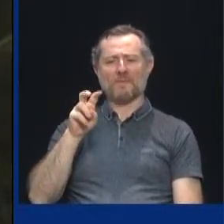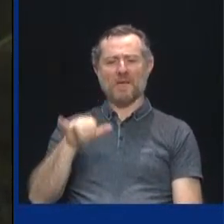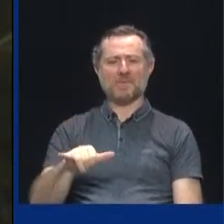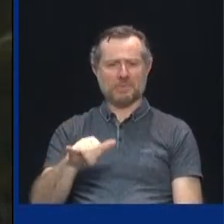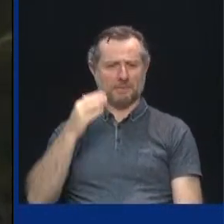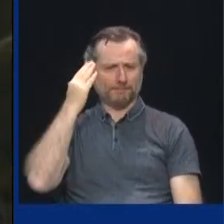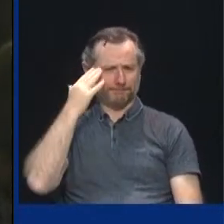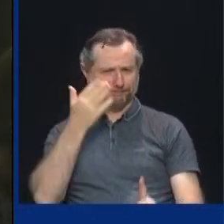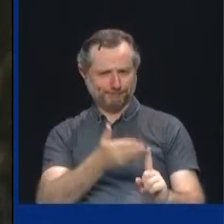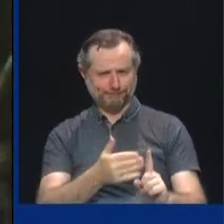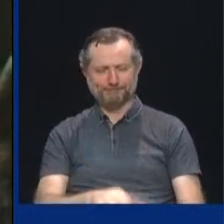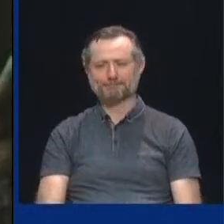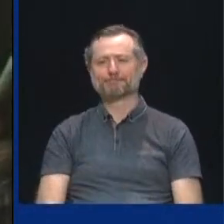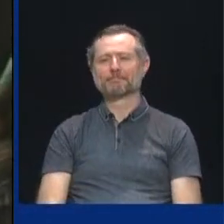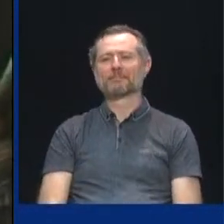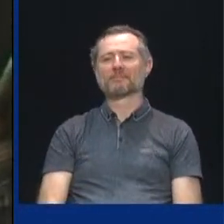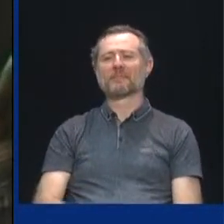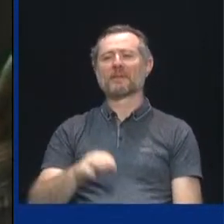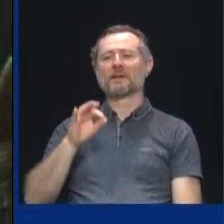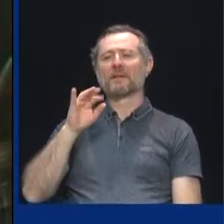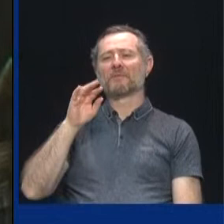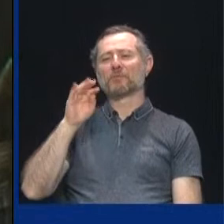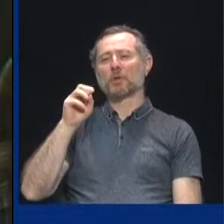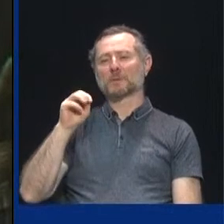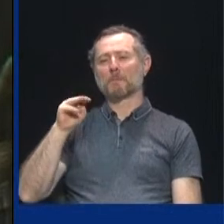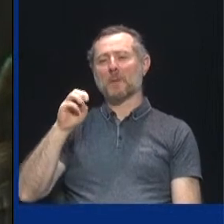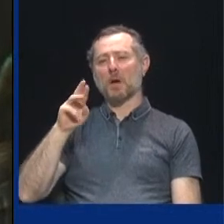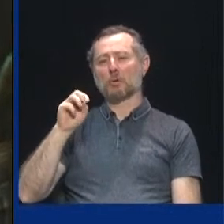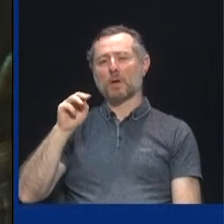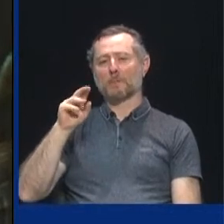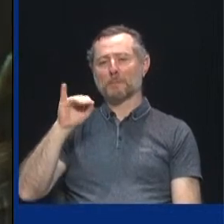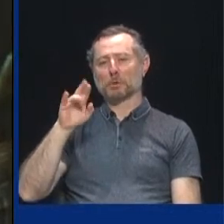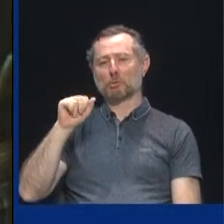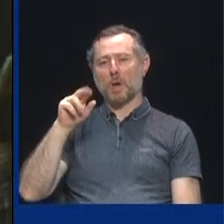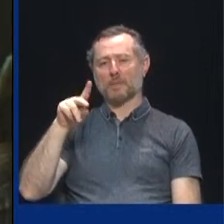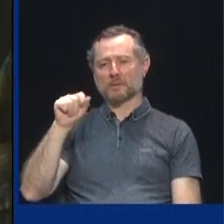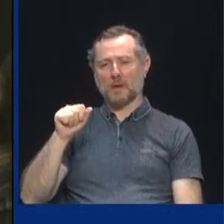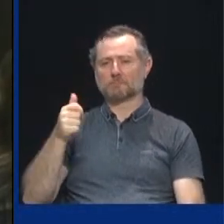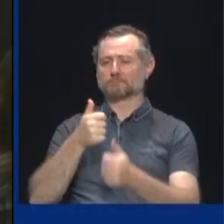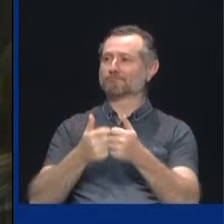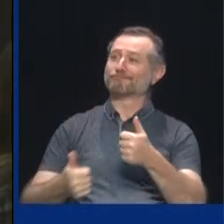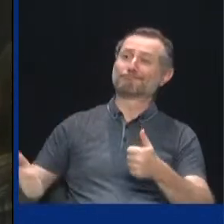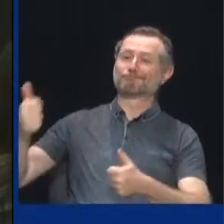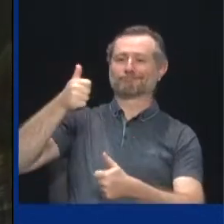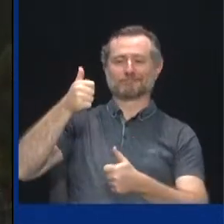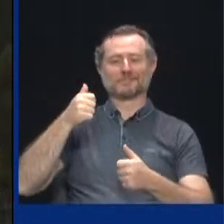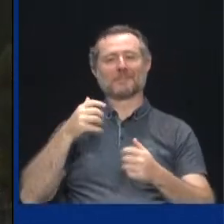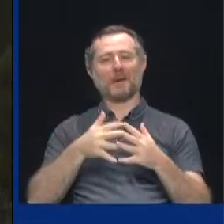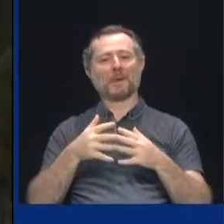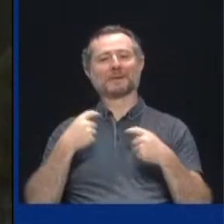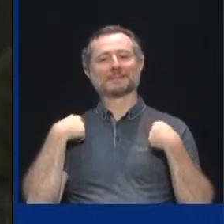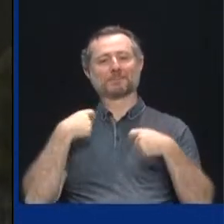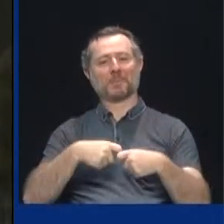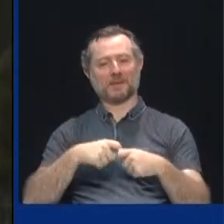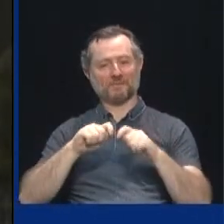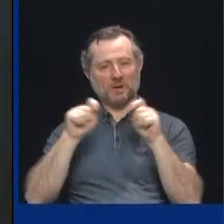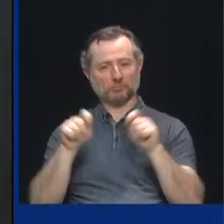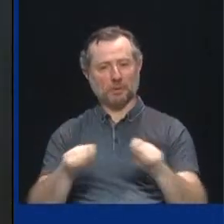Frankie Miranda, who's the president of the Hispanic Federation. We thank him very much for what they've done.